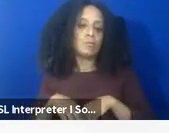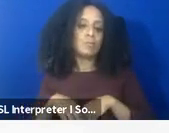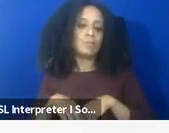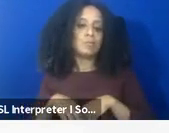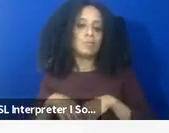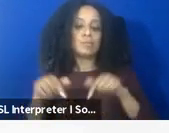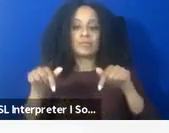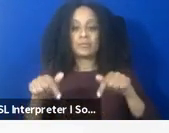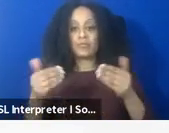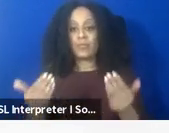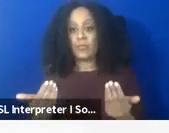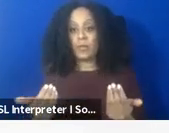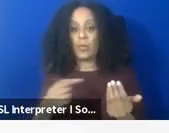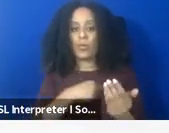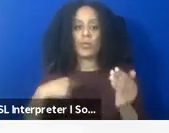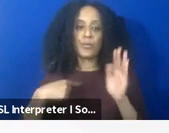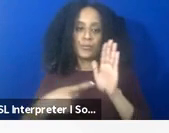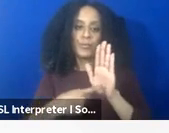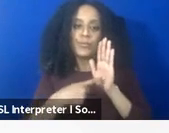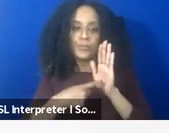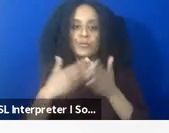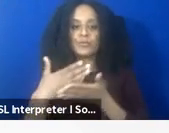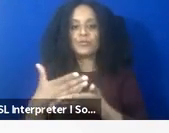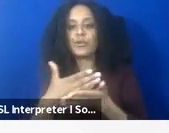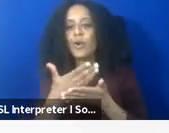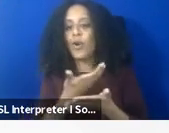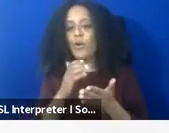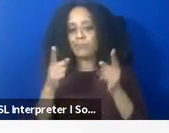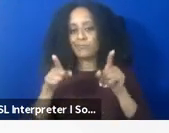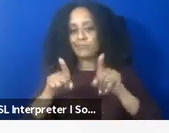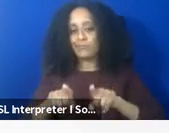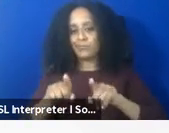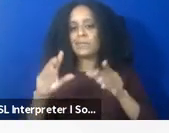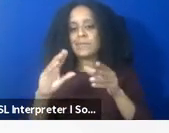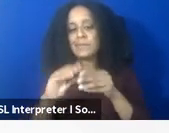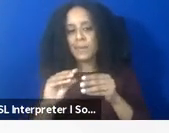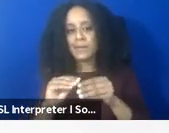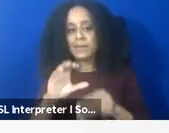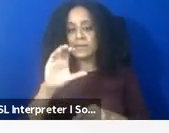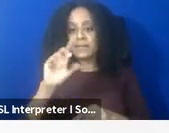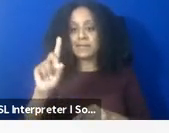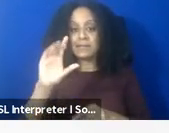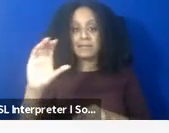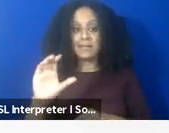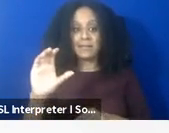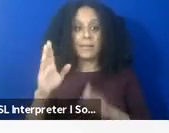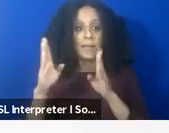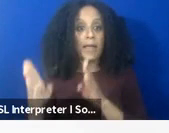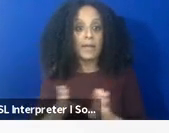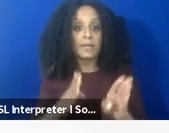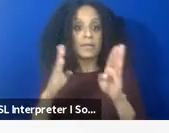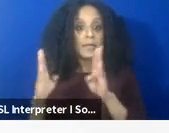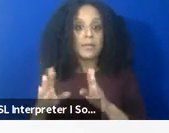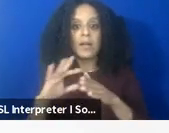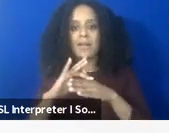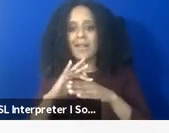At this time, we're required to share our disclosure statement. CDC, our planners, content